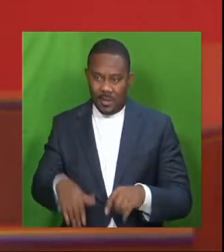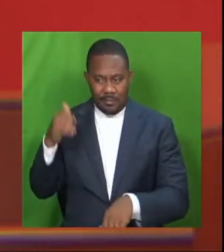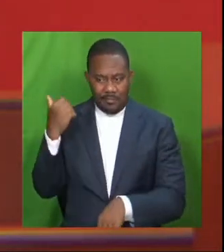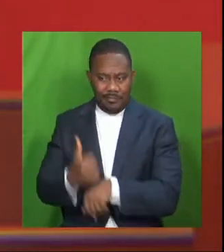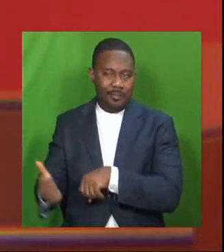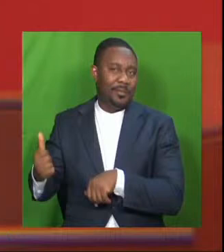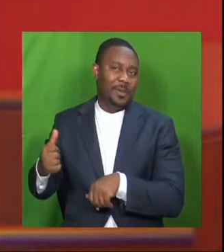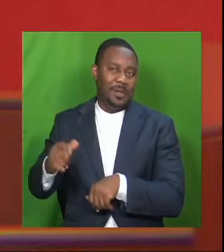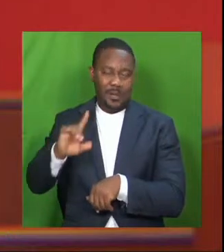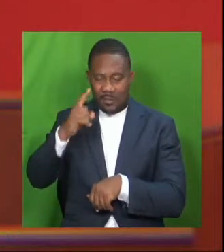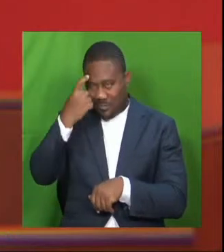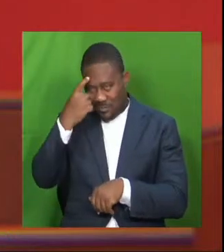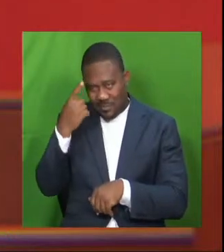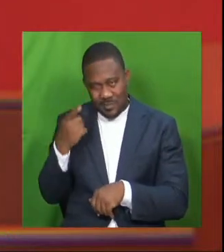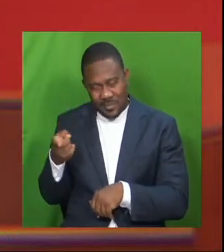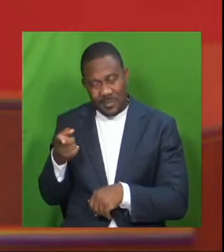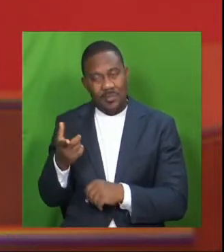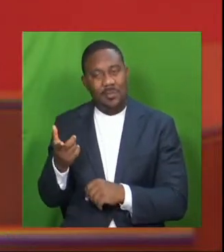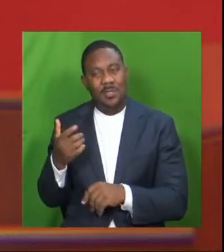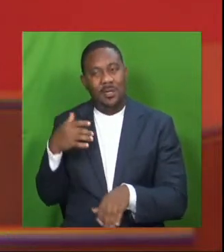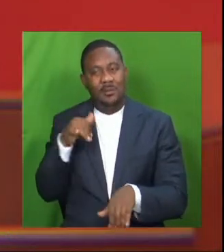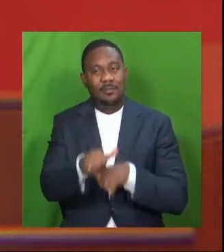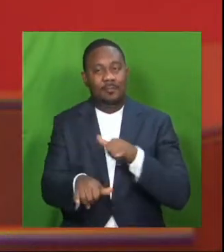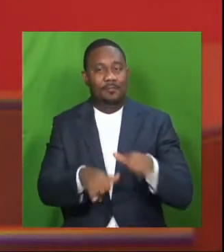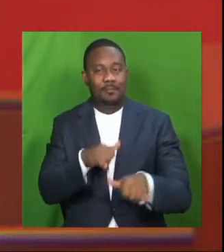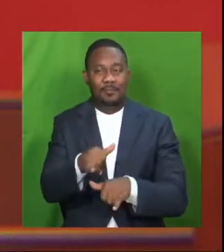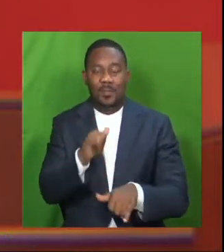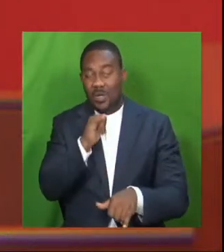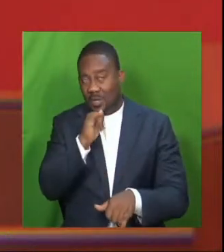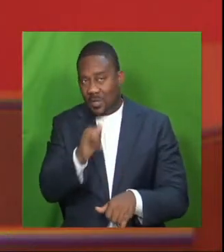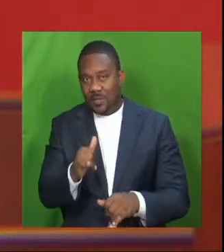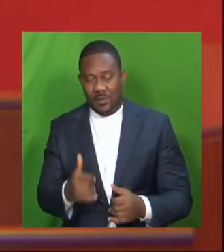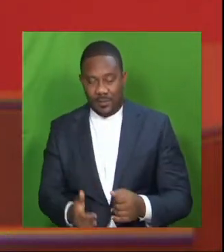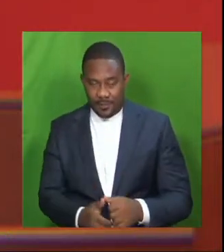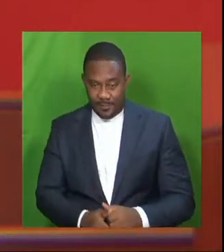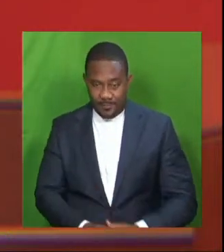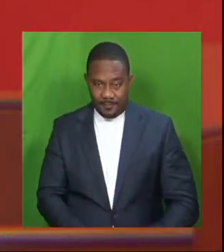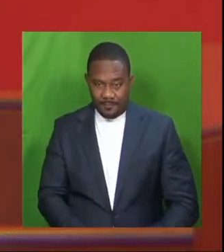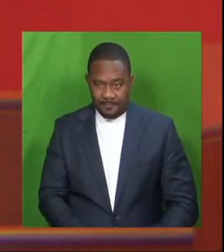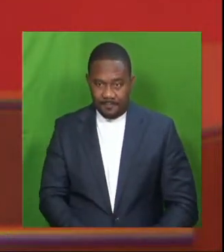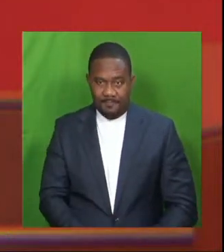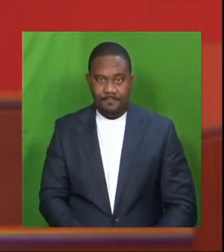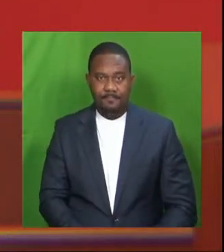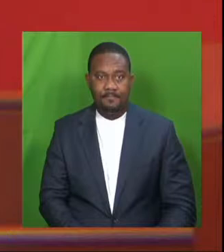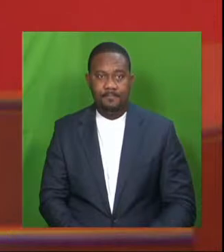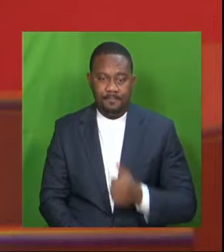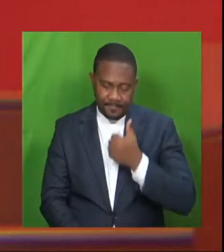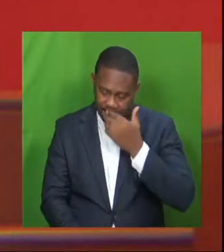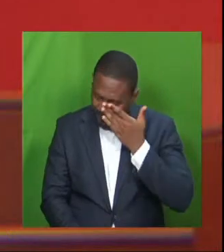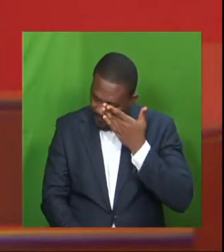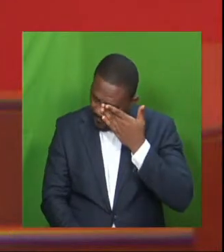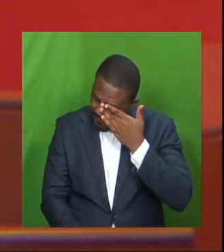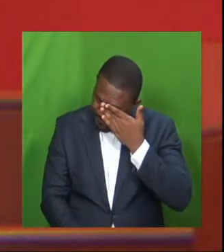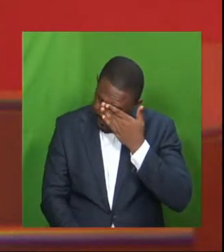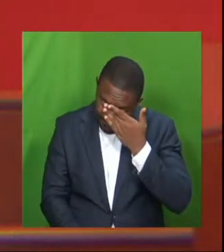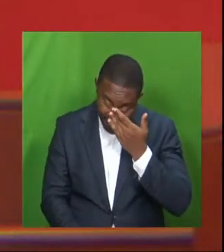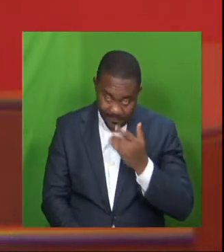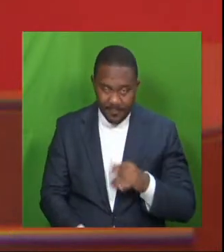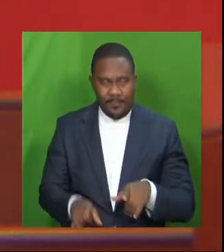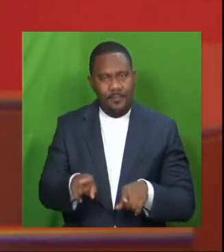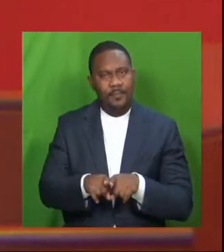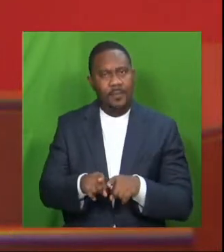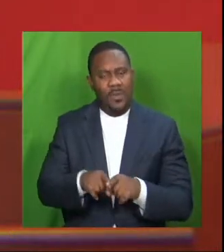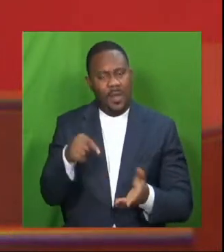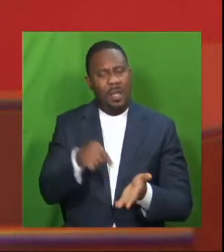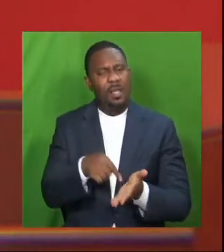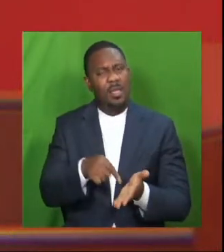with pride that he has deceived you and did not live up to the calling. Mr. Speaker, the President's silence on Ghana's debt question